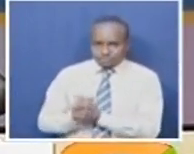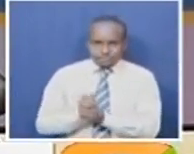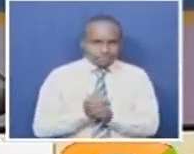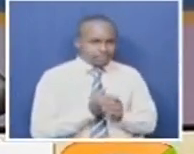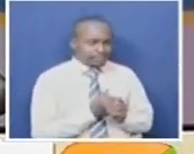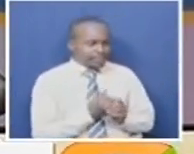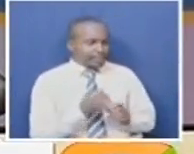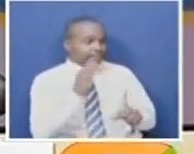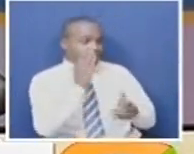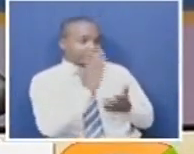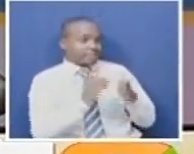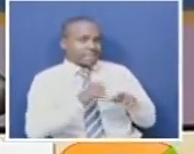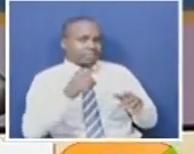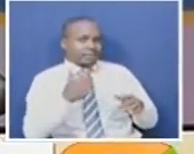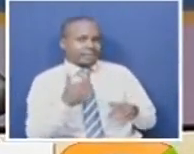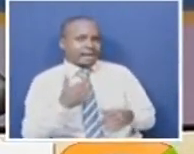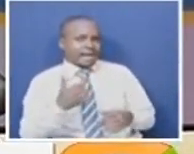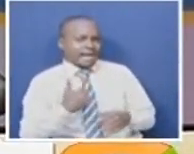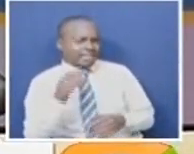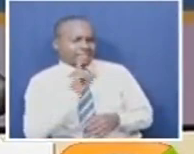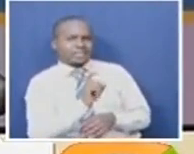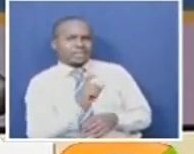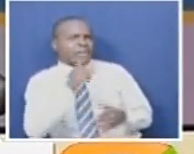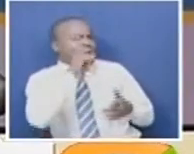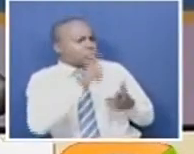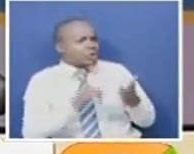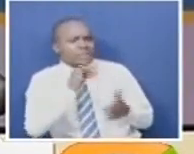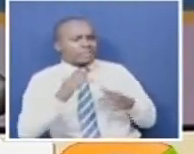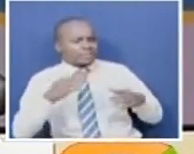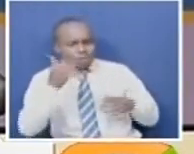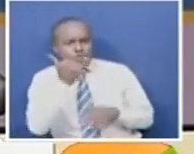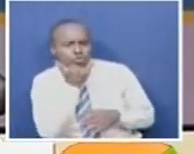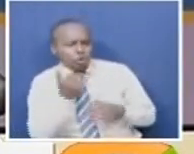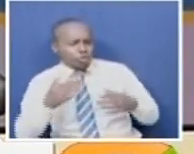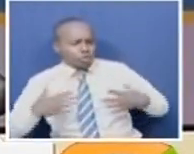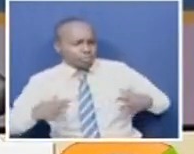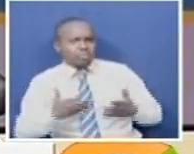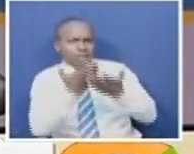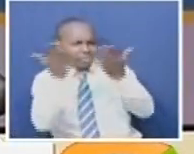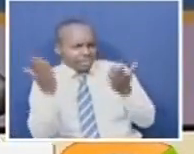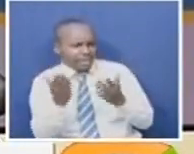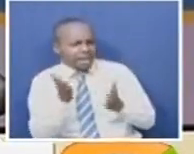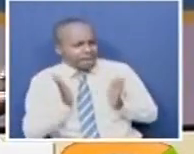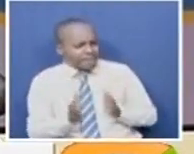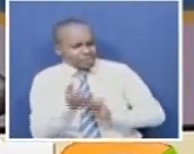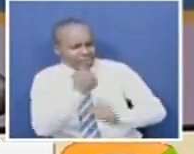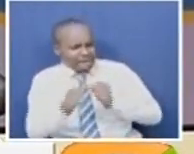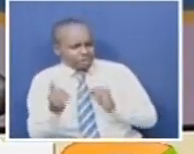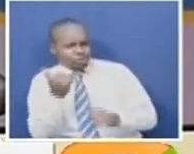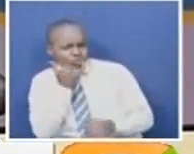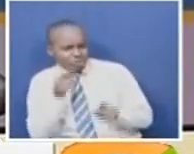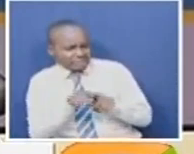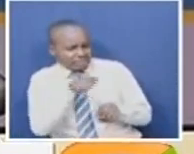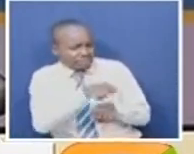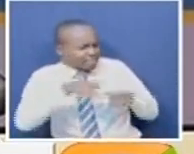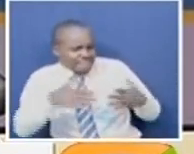I find myself asking all the time, like, what is wrong with people out there? What kind of person does this to another? How do you just, you know, kill